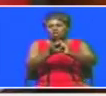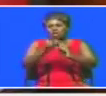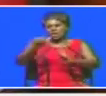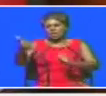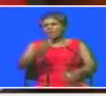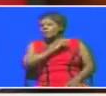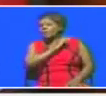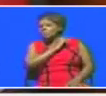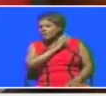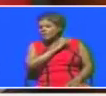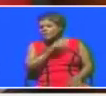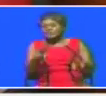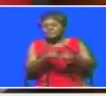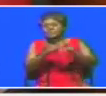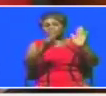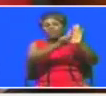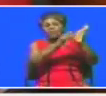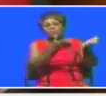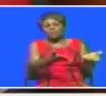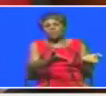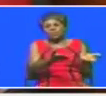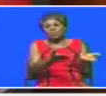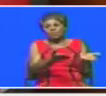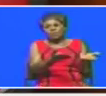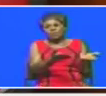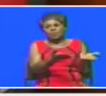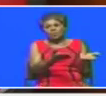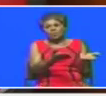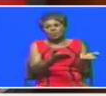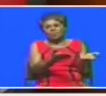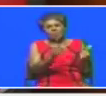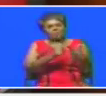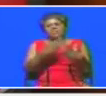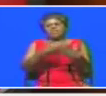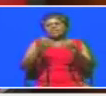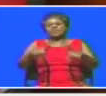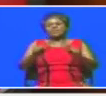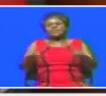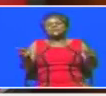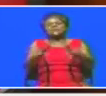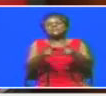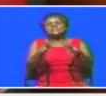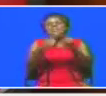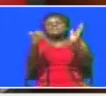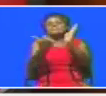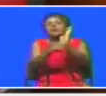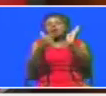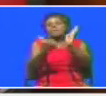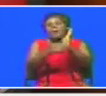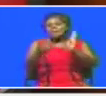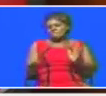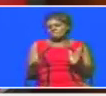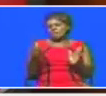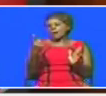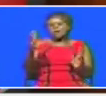petition with the law as it is and with these grey areas, then we are likely to have the same outcome and it